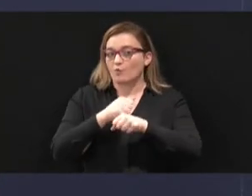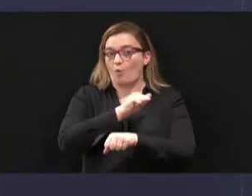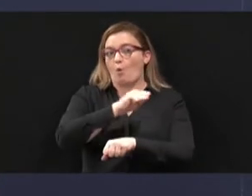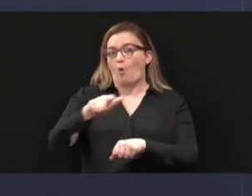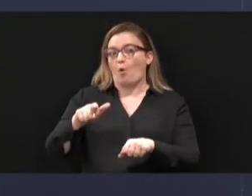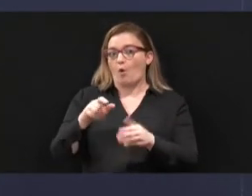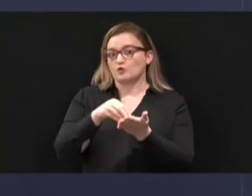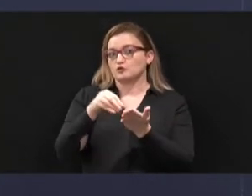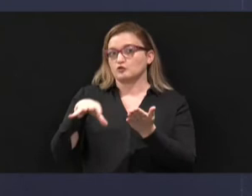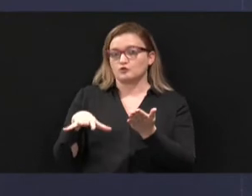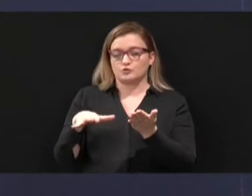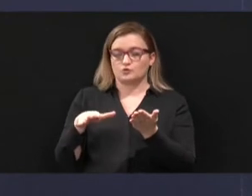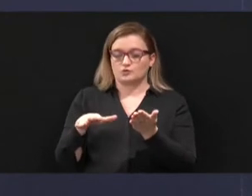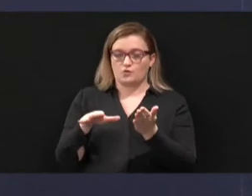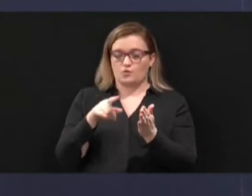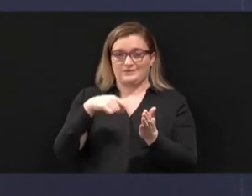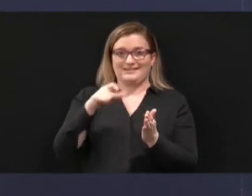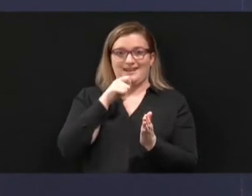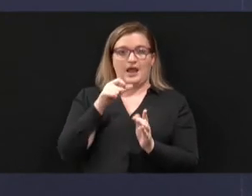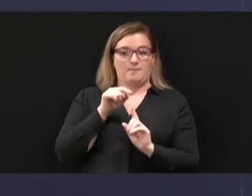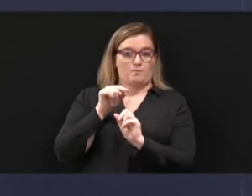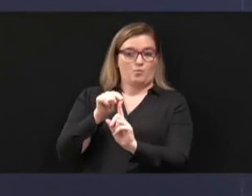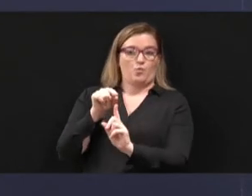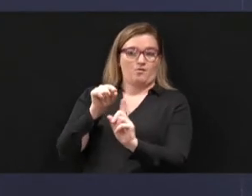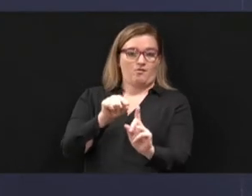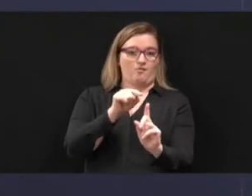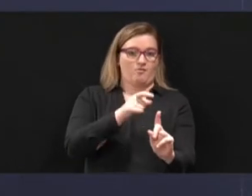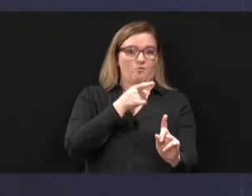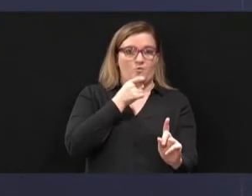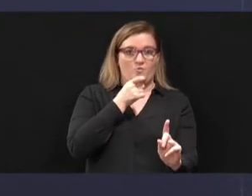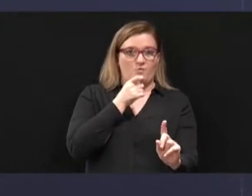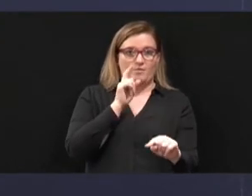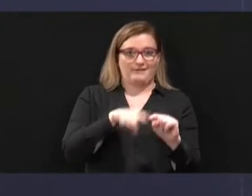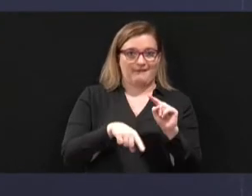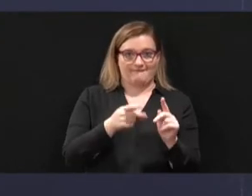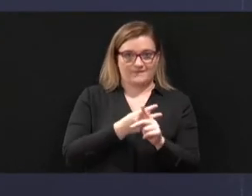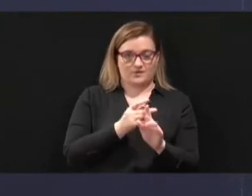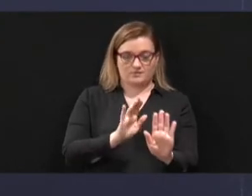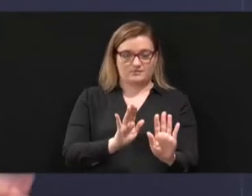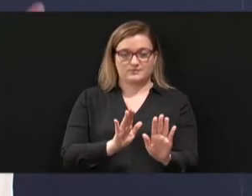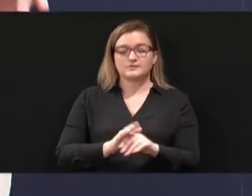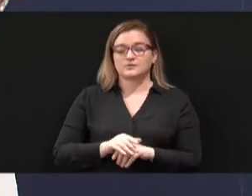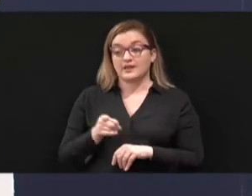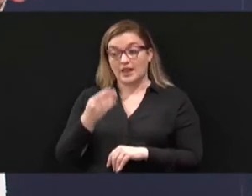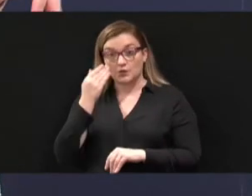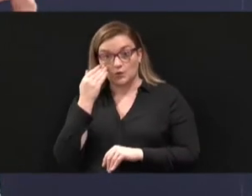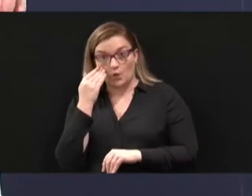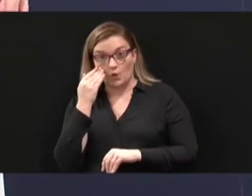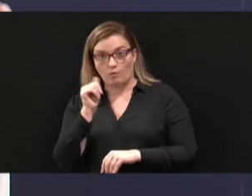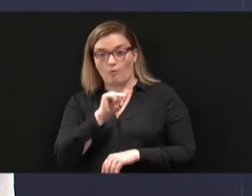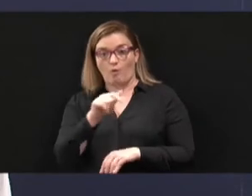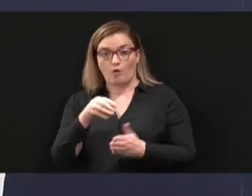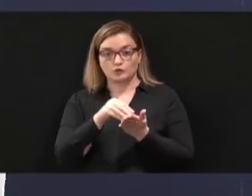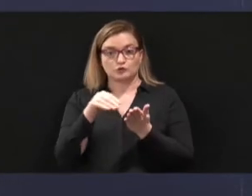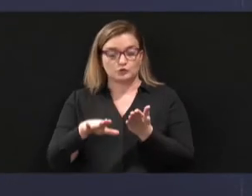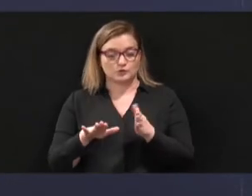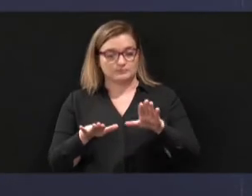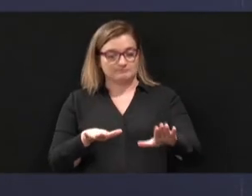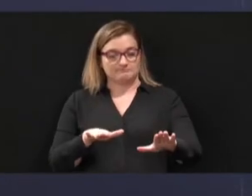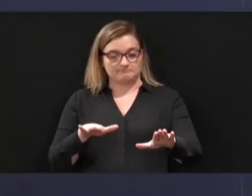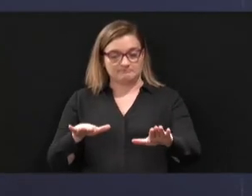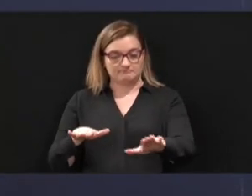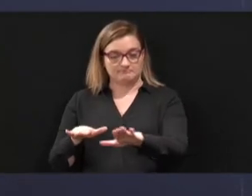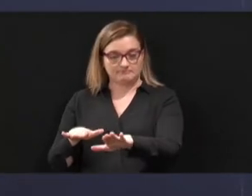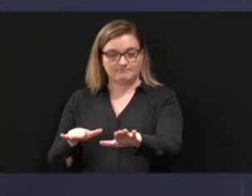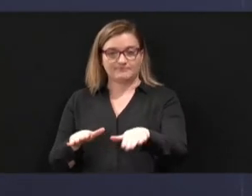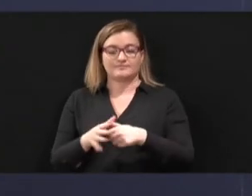until the students, you know, understood that that was the hand that they always put up. And then I had a great question from a group over here,